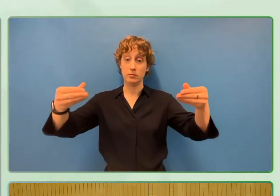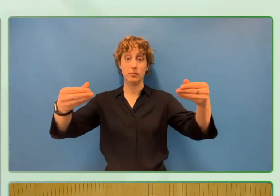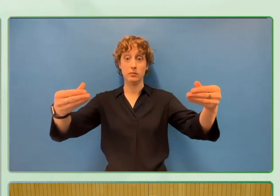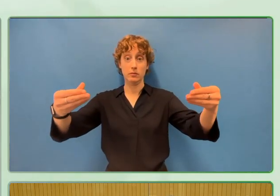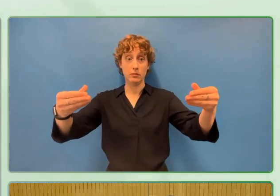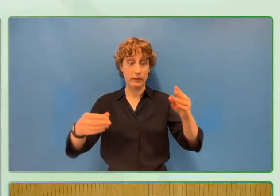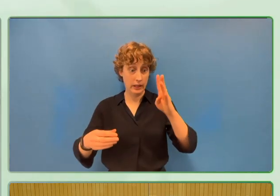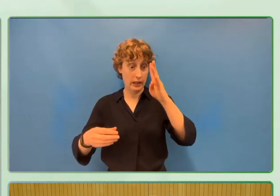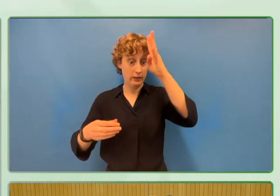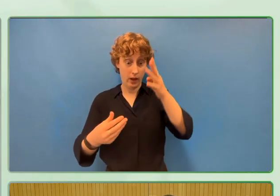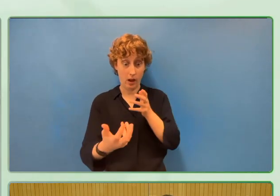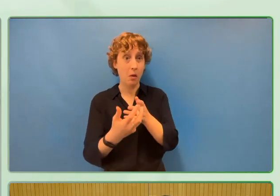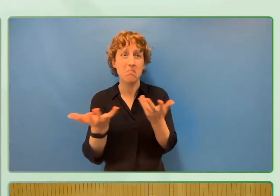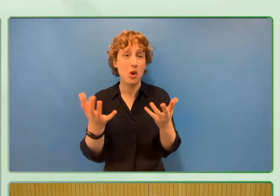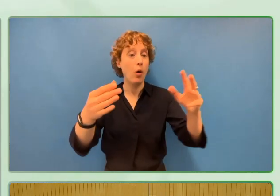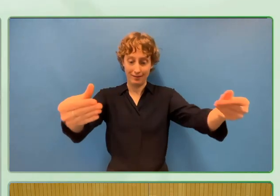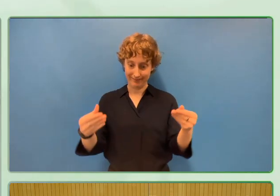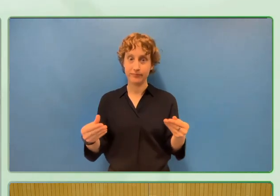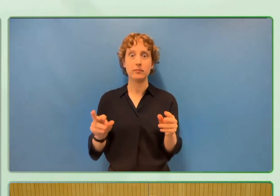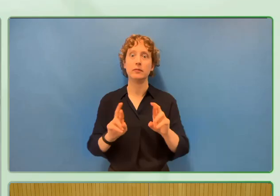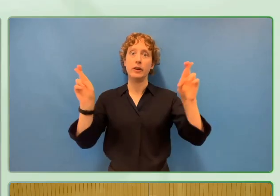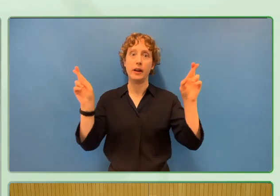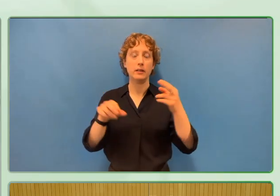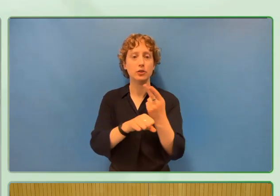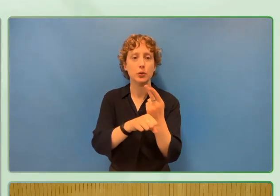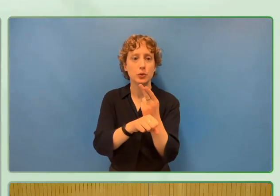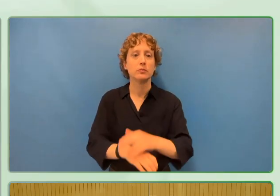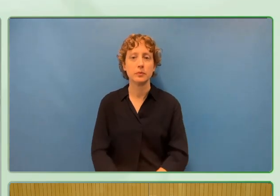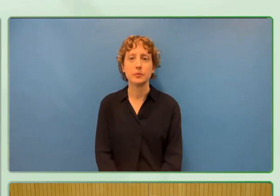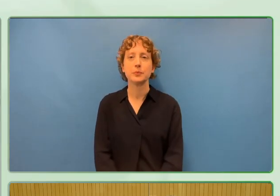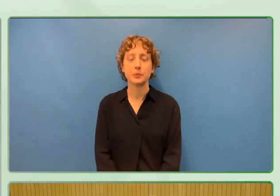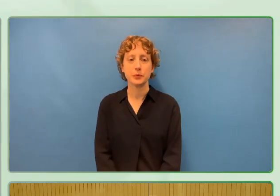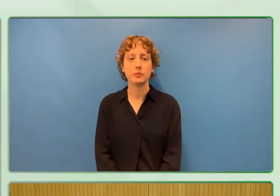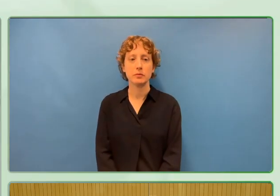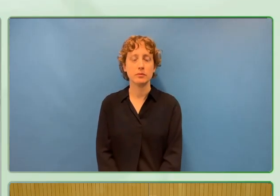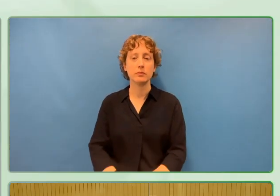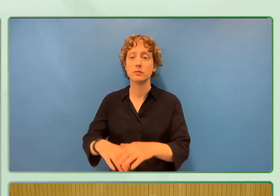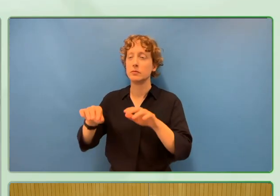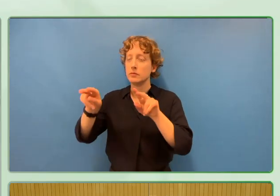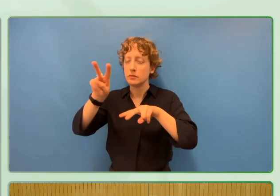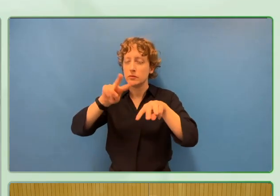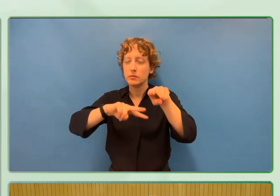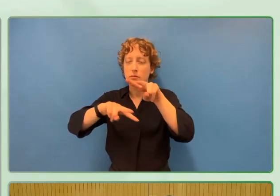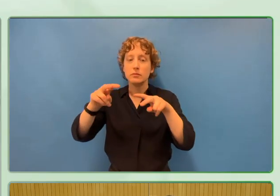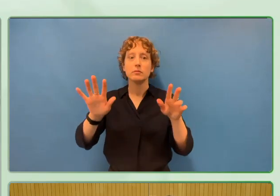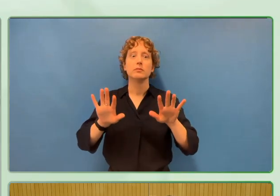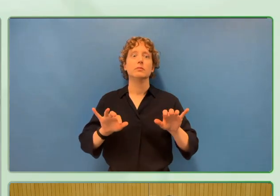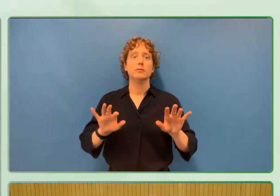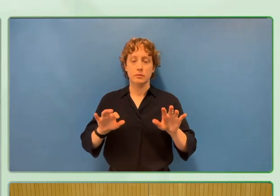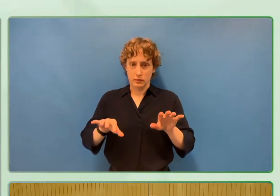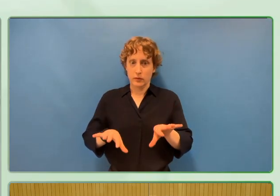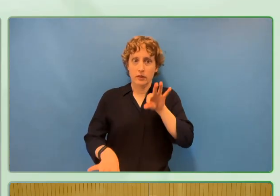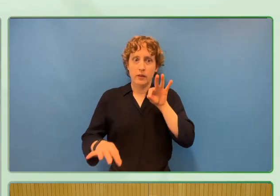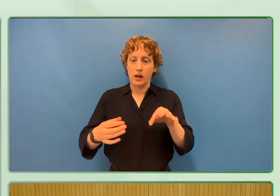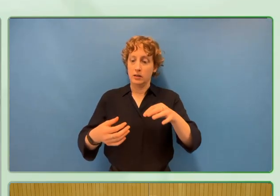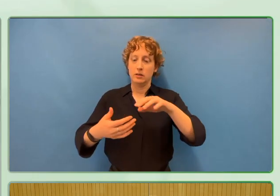invention. And some results, well, we found out that social skills have really developed because you are doing it with your